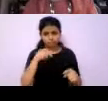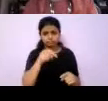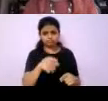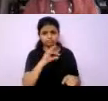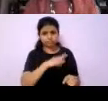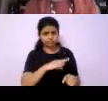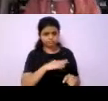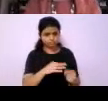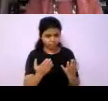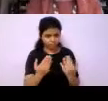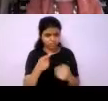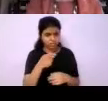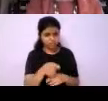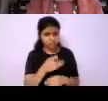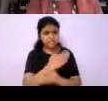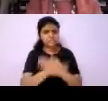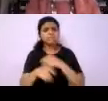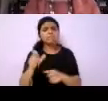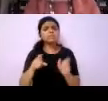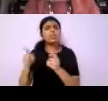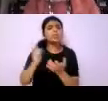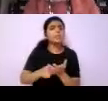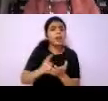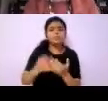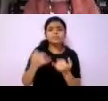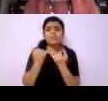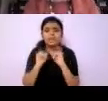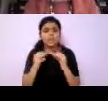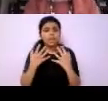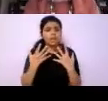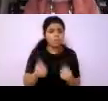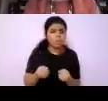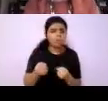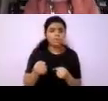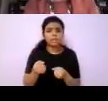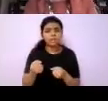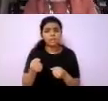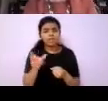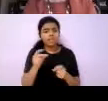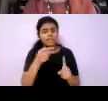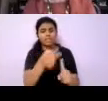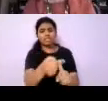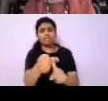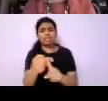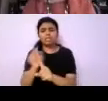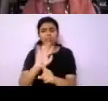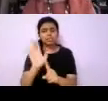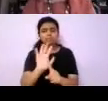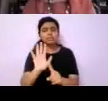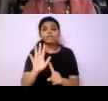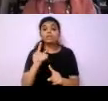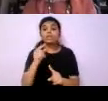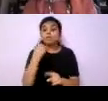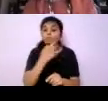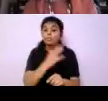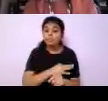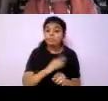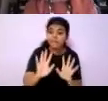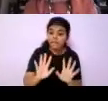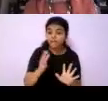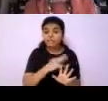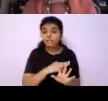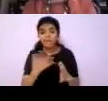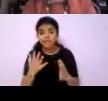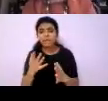people's demands for independence without re-stigmatizing those who do not benefit? Can